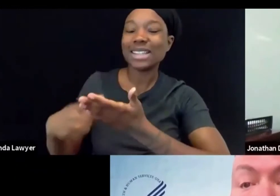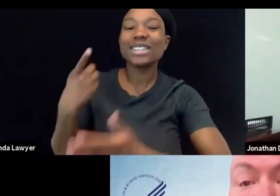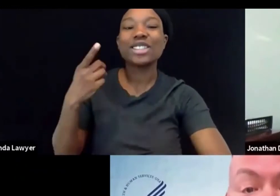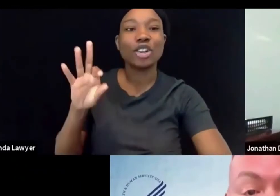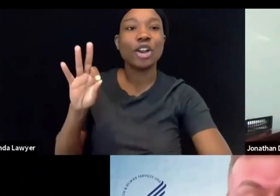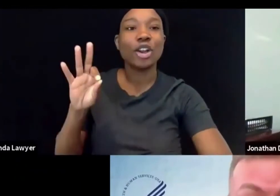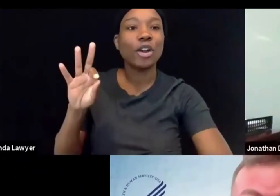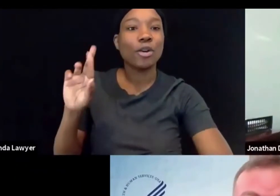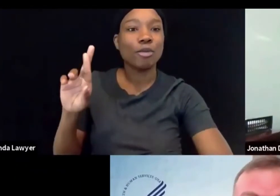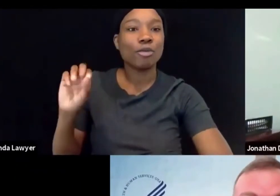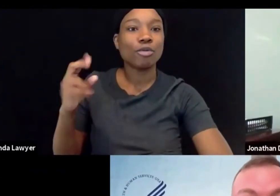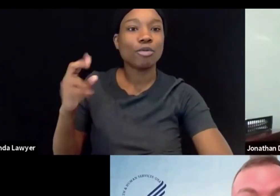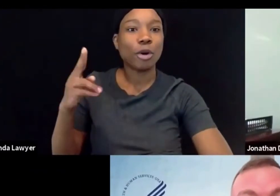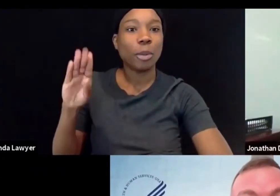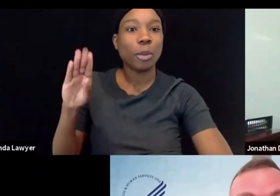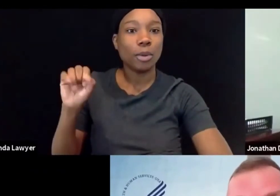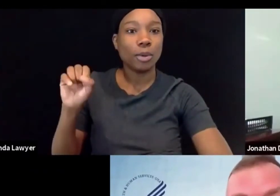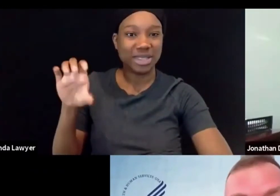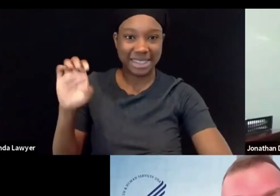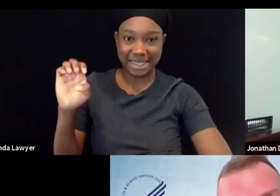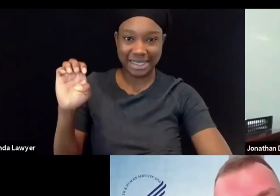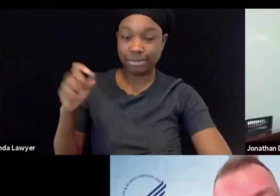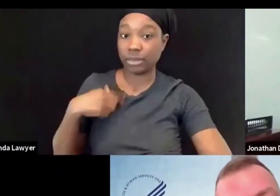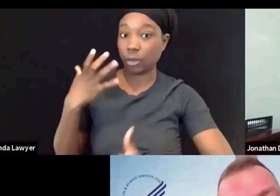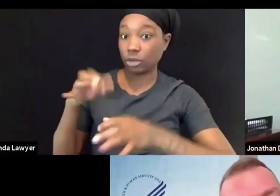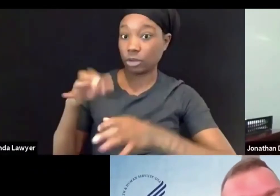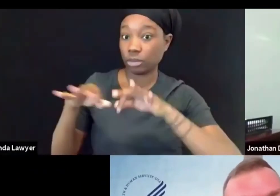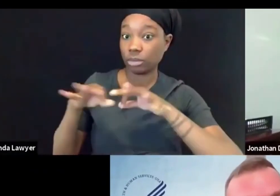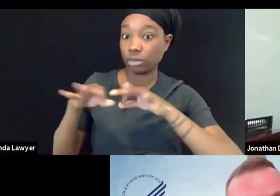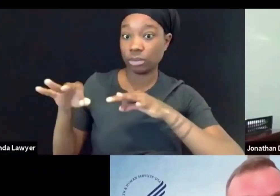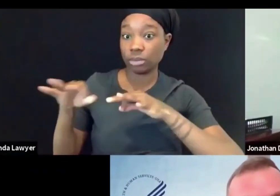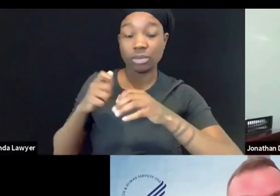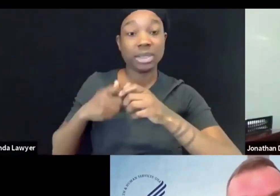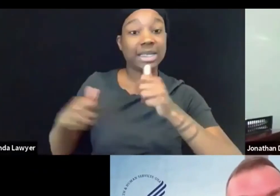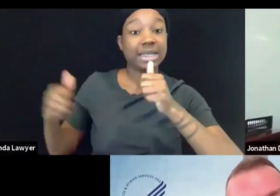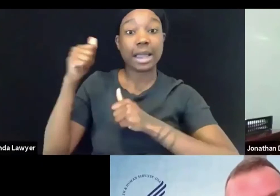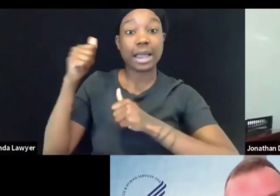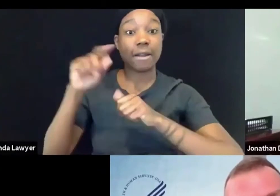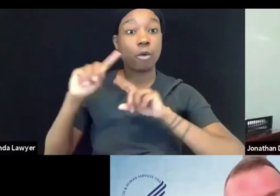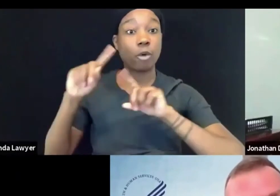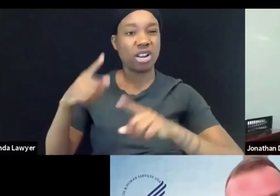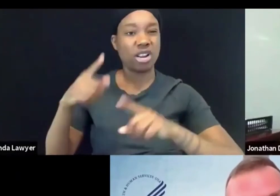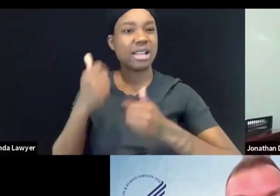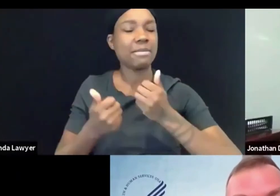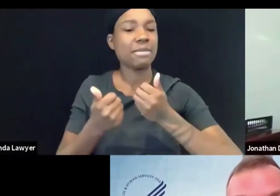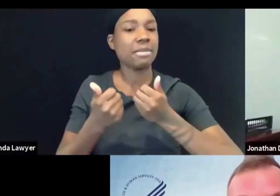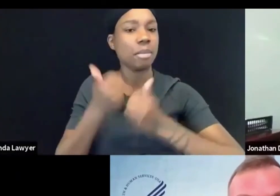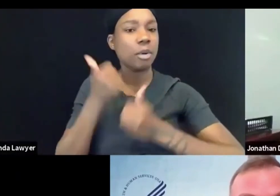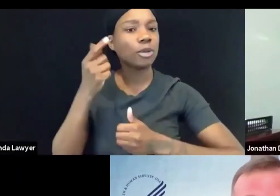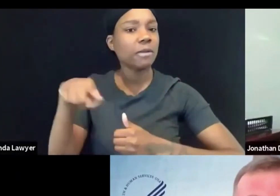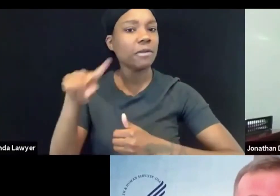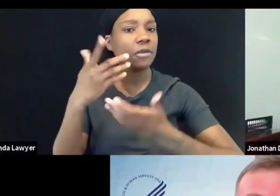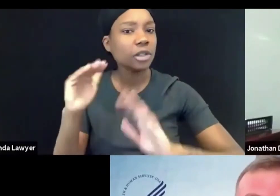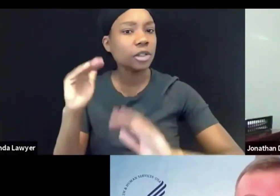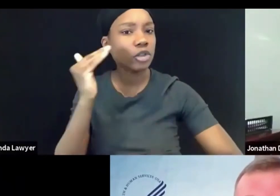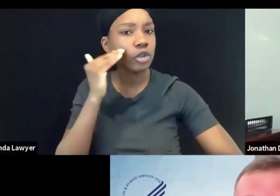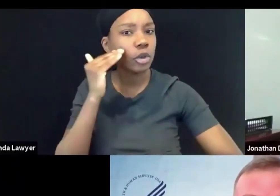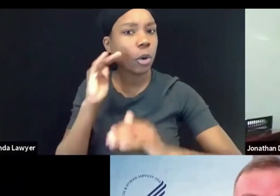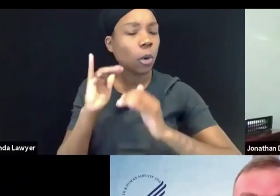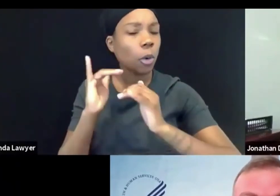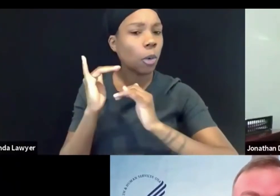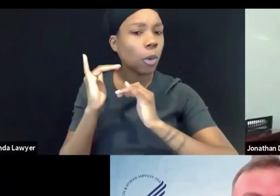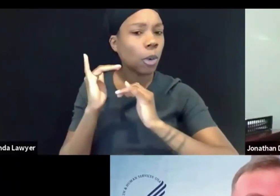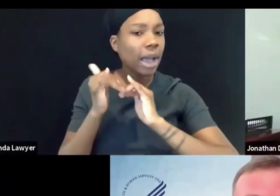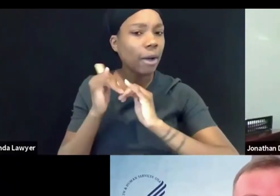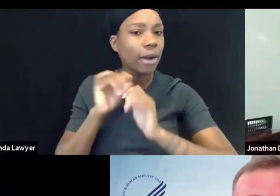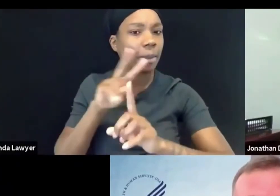the executive order. I think most of you probably know about the executive order on ensuring an equitable pandemic response and